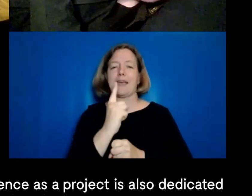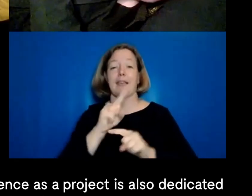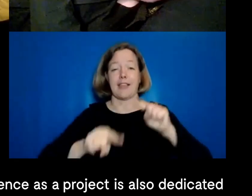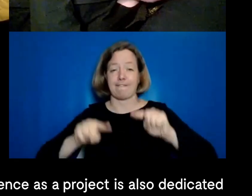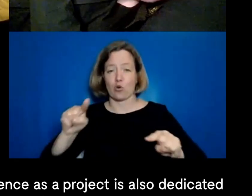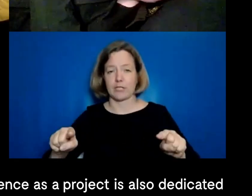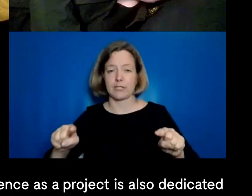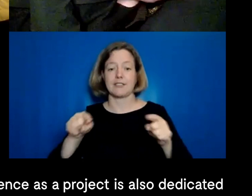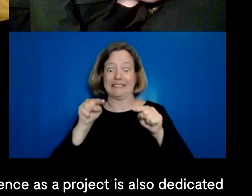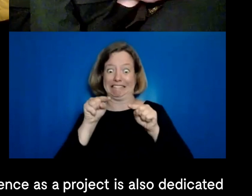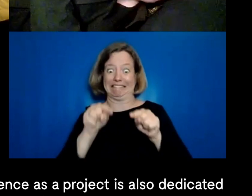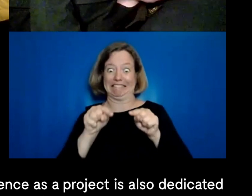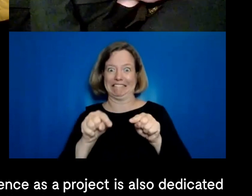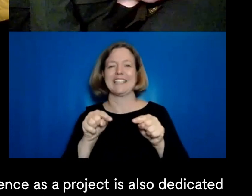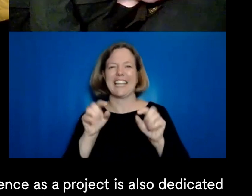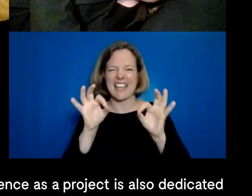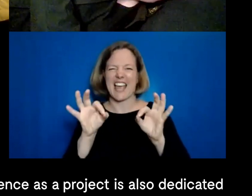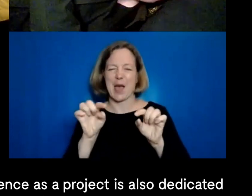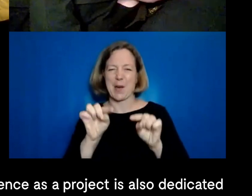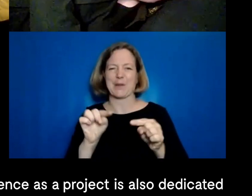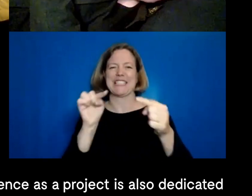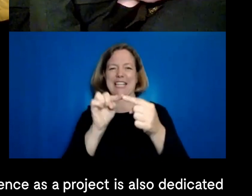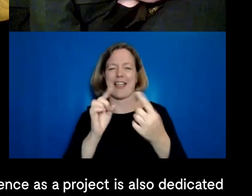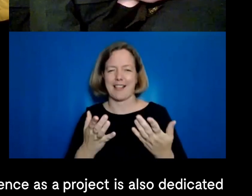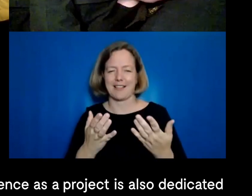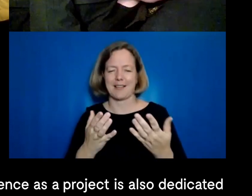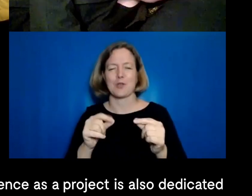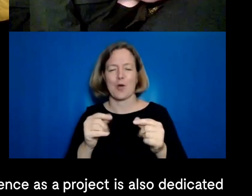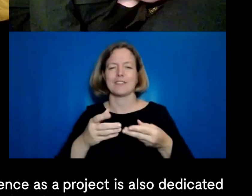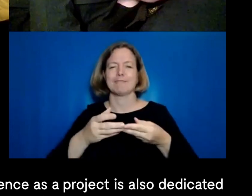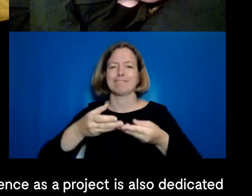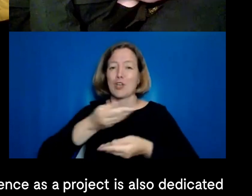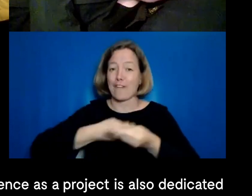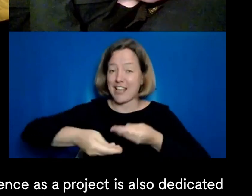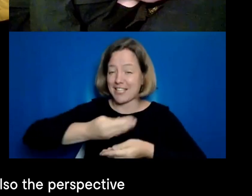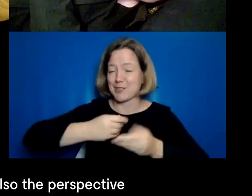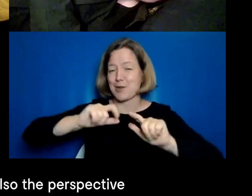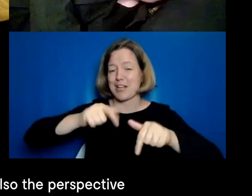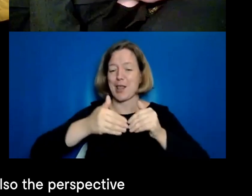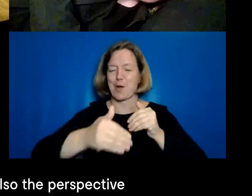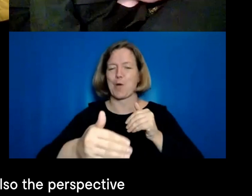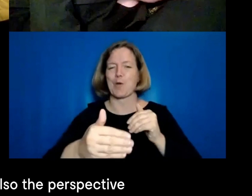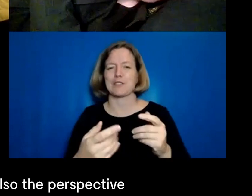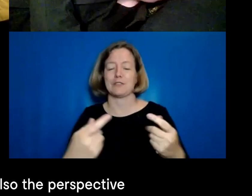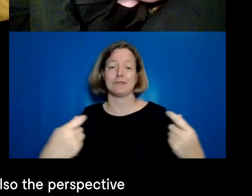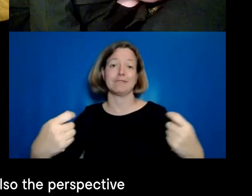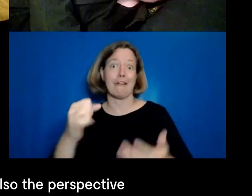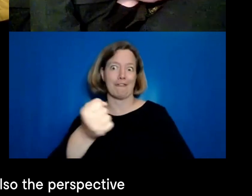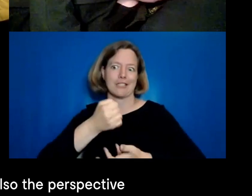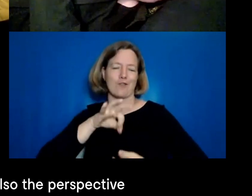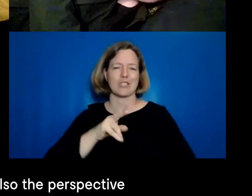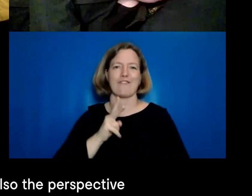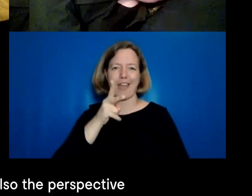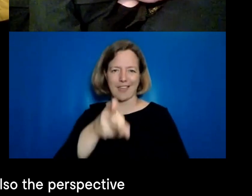on these conversations in the next 2 years. And especially